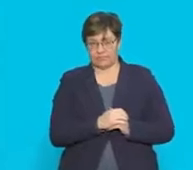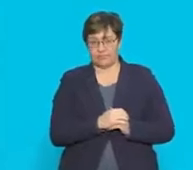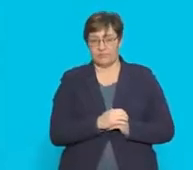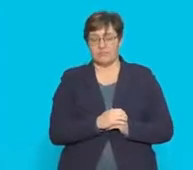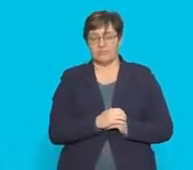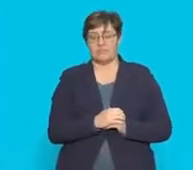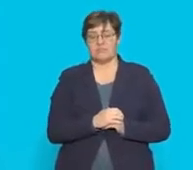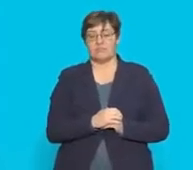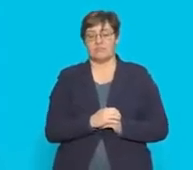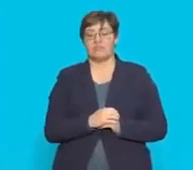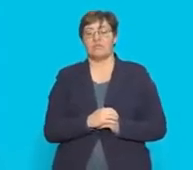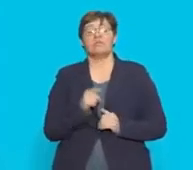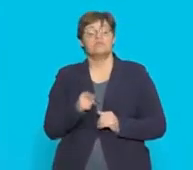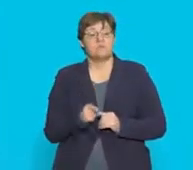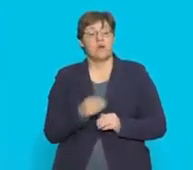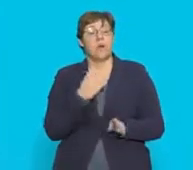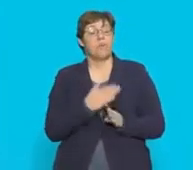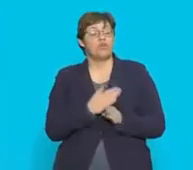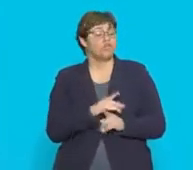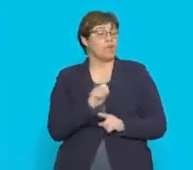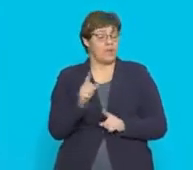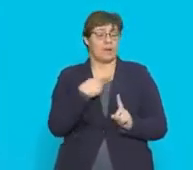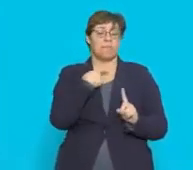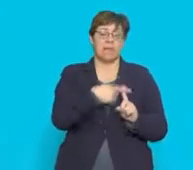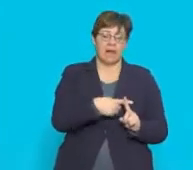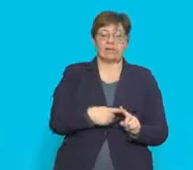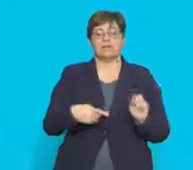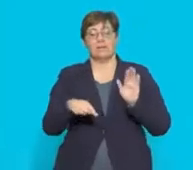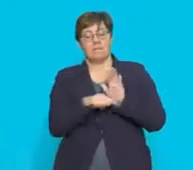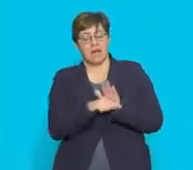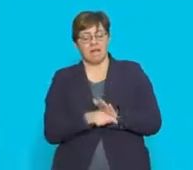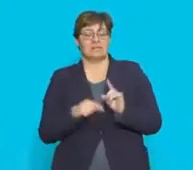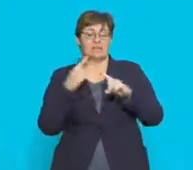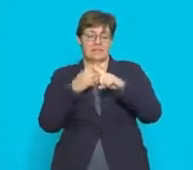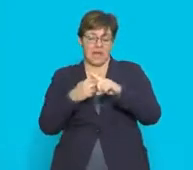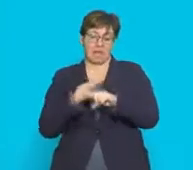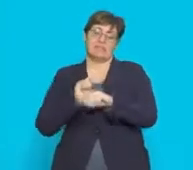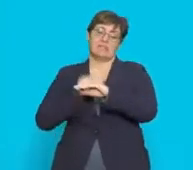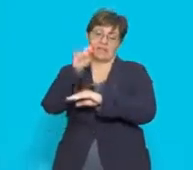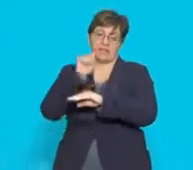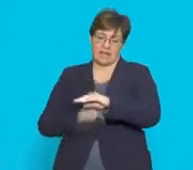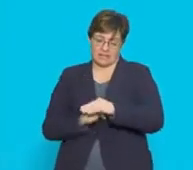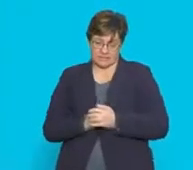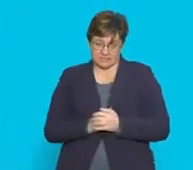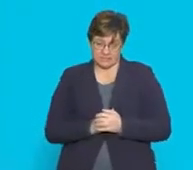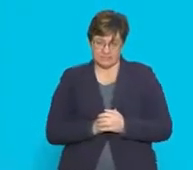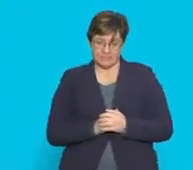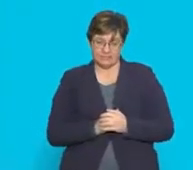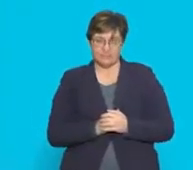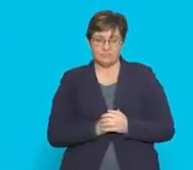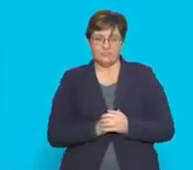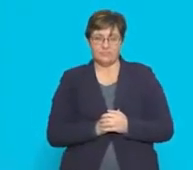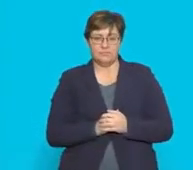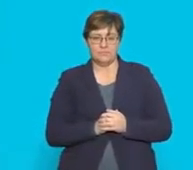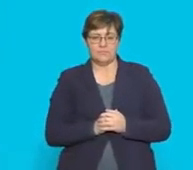0. And then the operations that we have is your plus, your minus, times, and your divide, right?